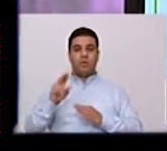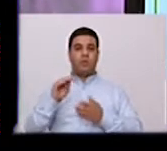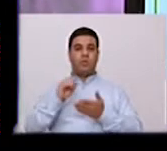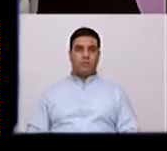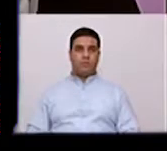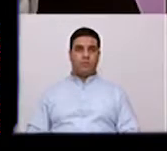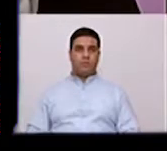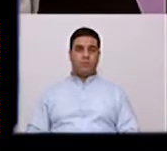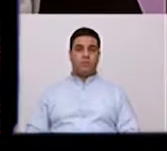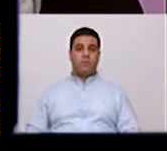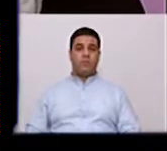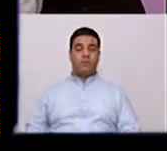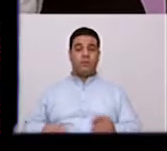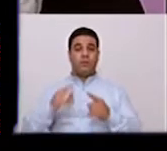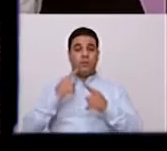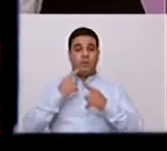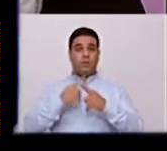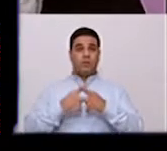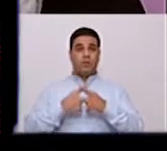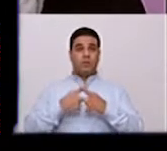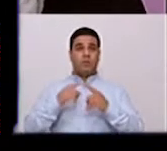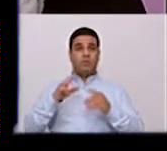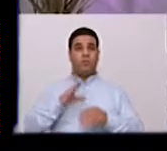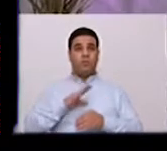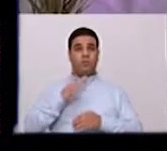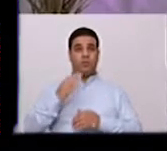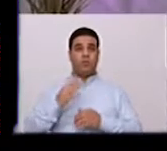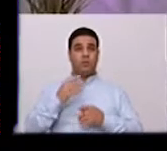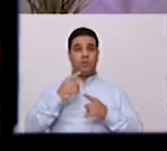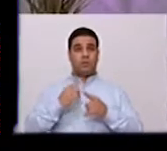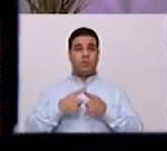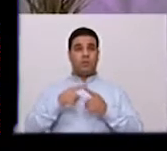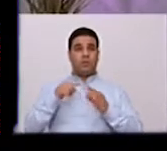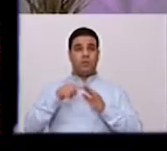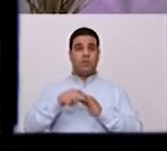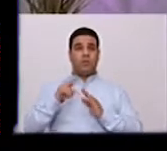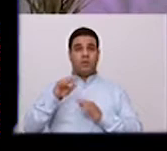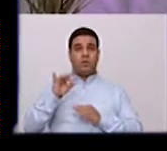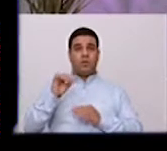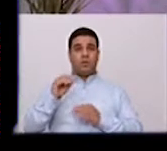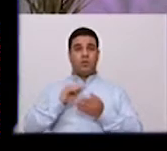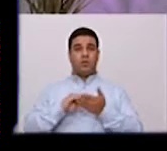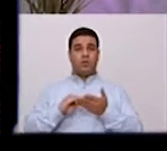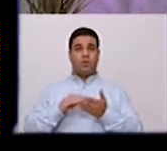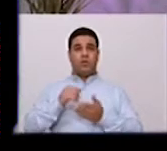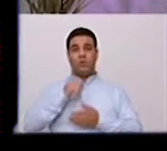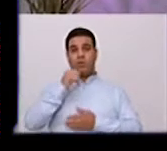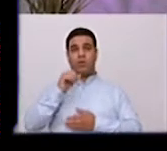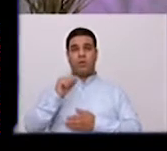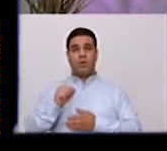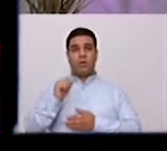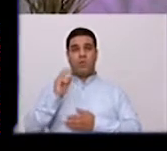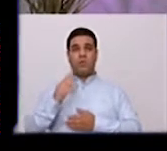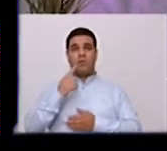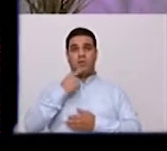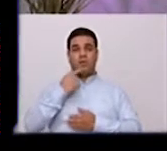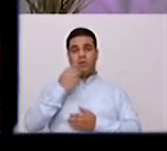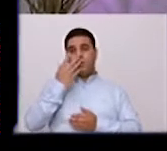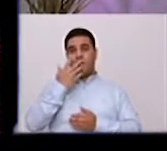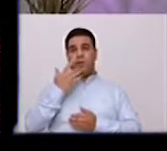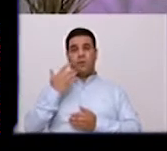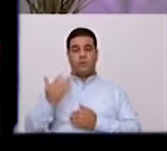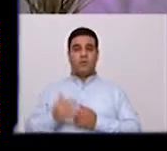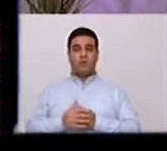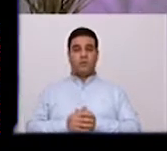olamiz. X ga birikkan holda bo'lganligi uchun X darajasiga yozamiz. Katta A bo'lishi qizil rangni